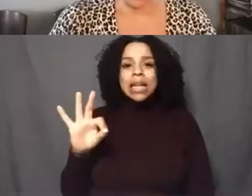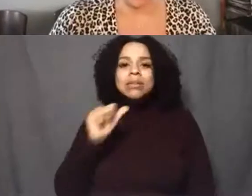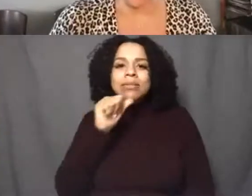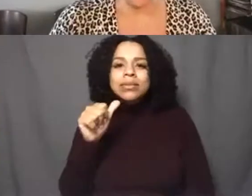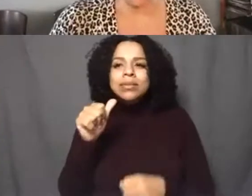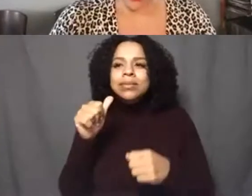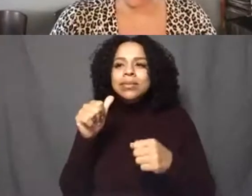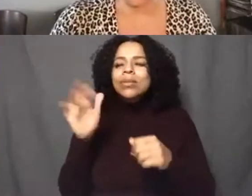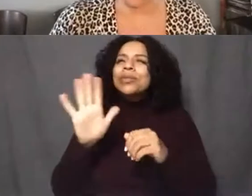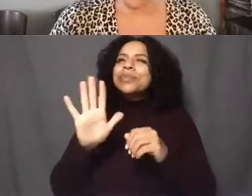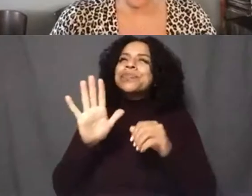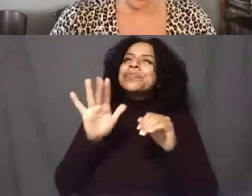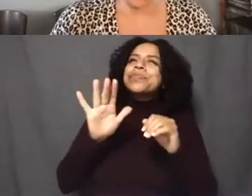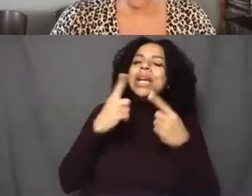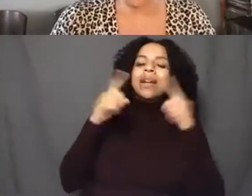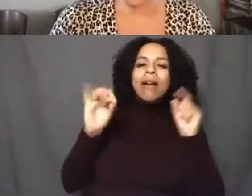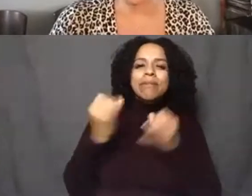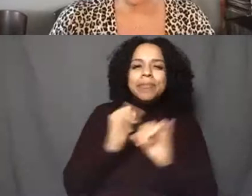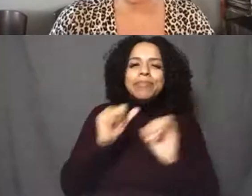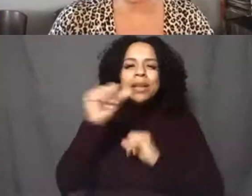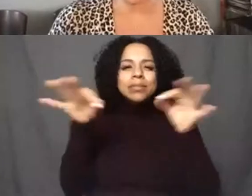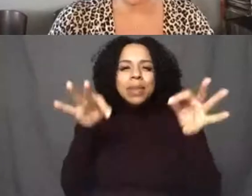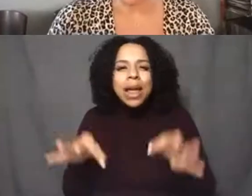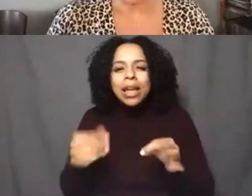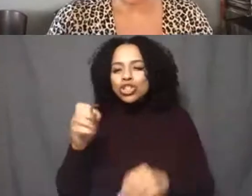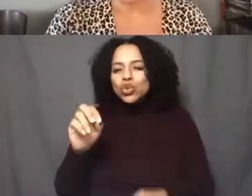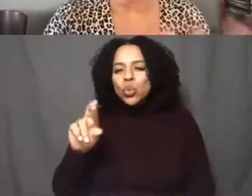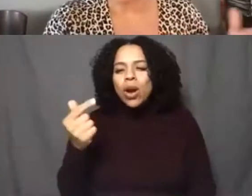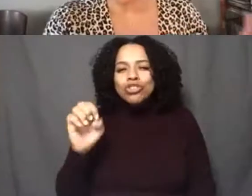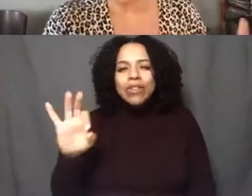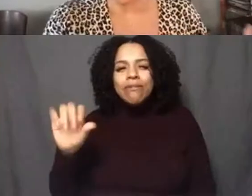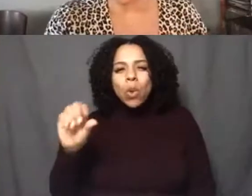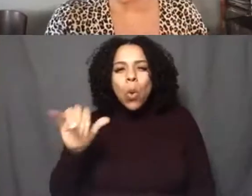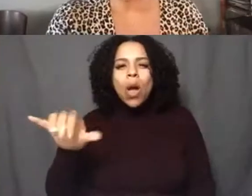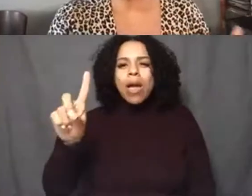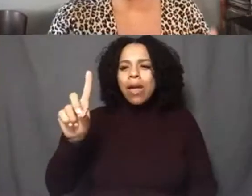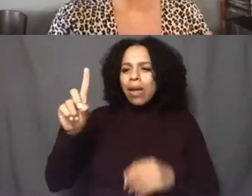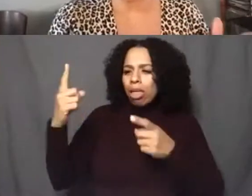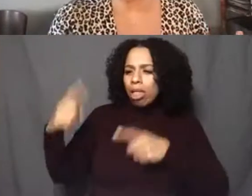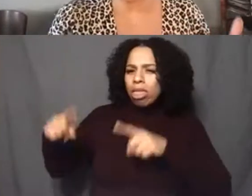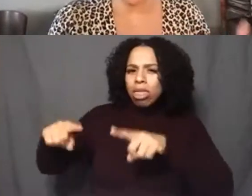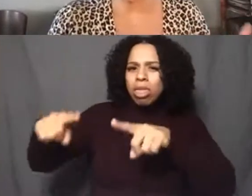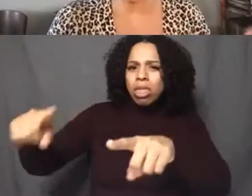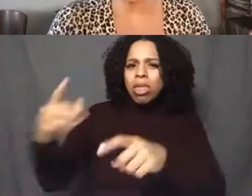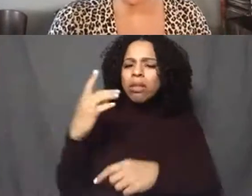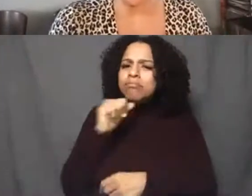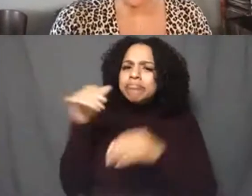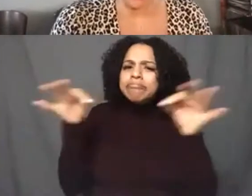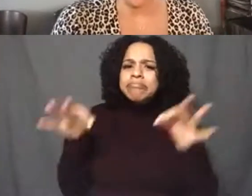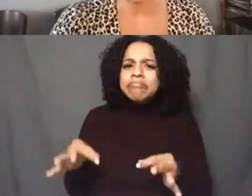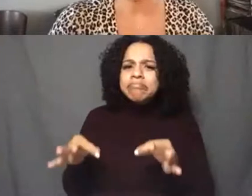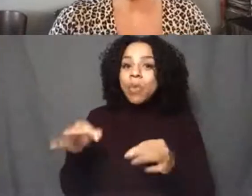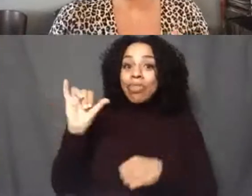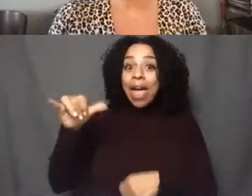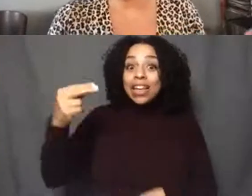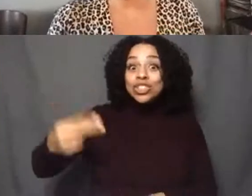Black Americans are at the bottom of every indicator of well-being in our country. That history we've been taught is a history of a country that doesn't actually